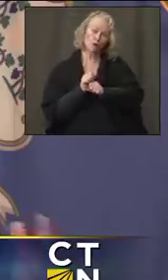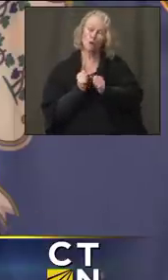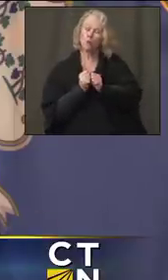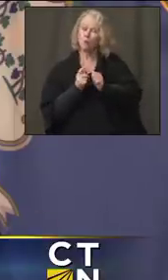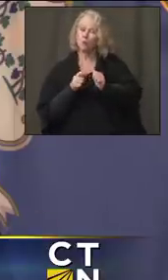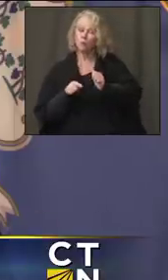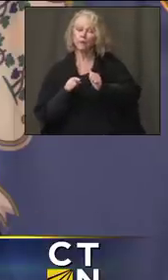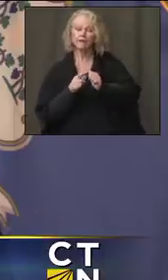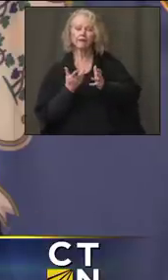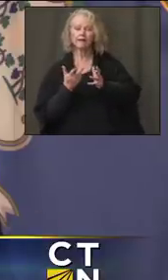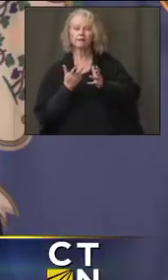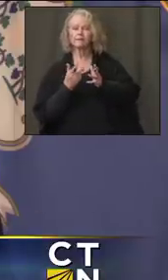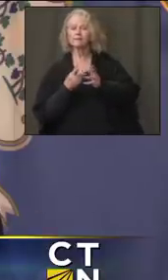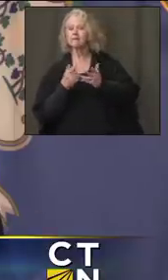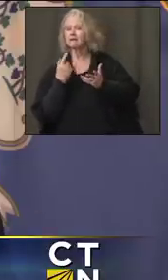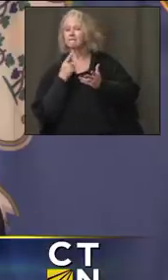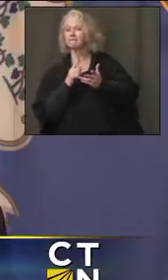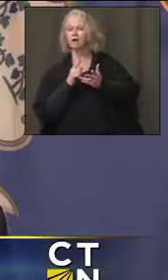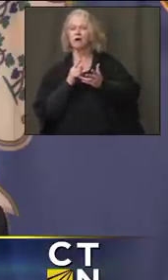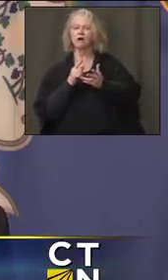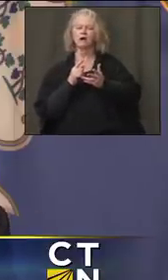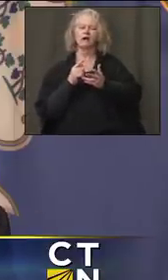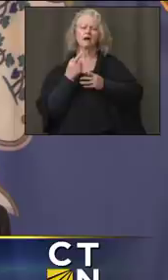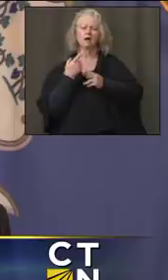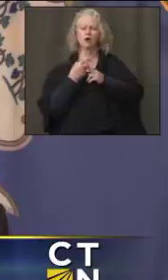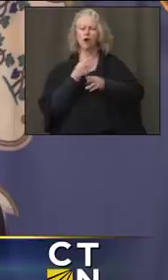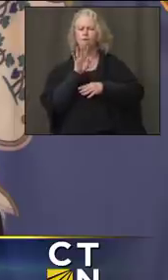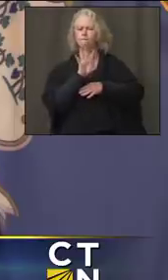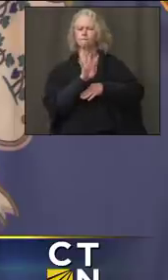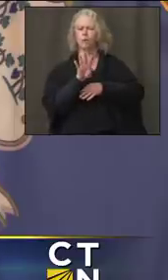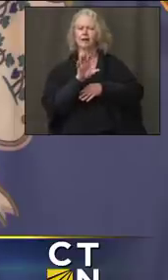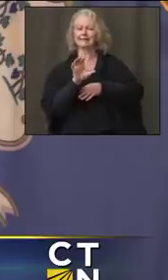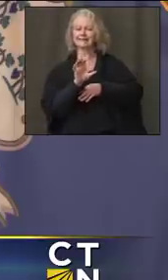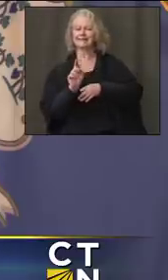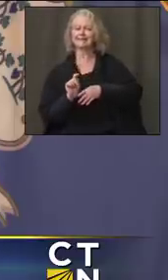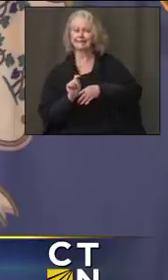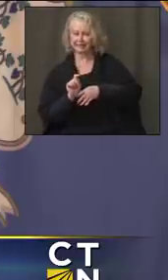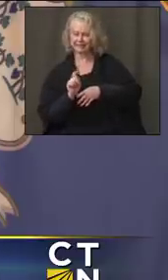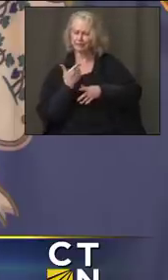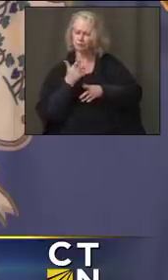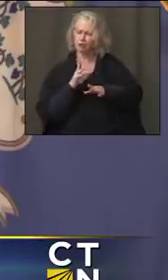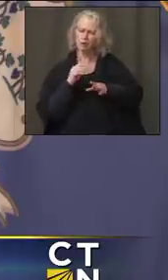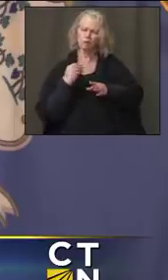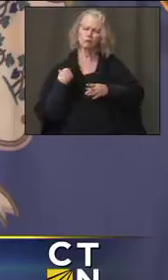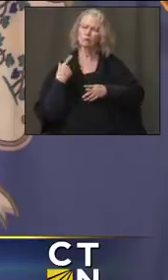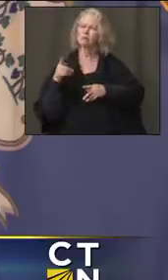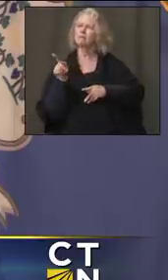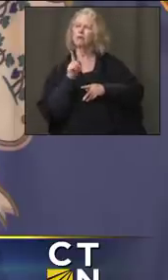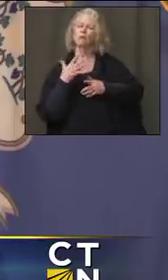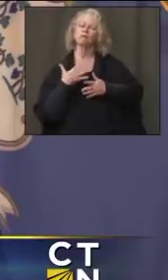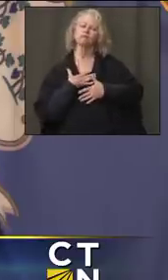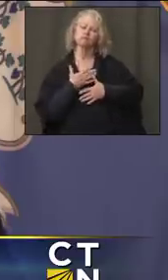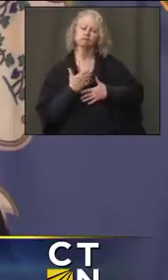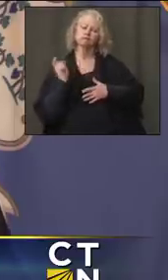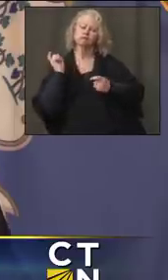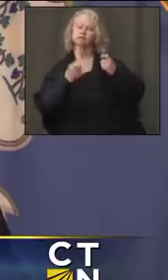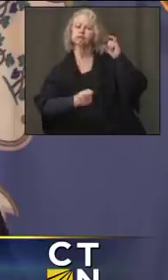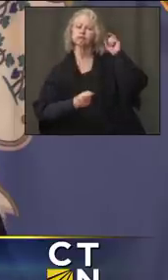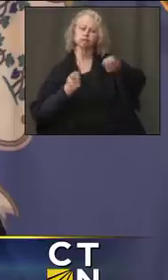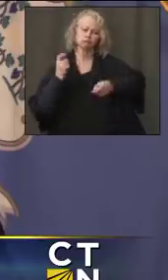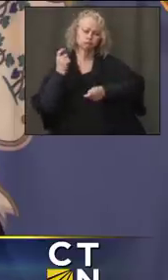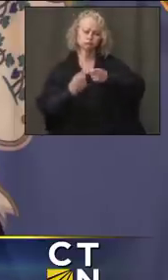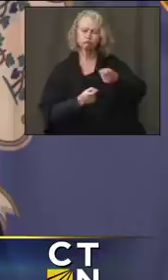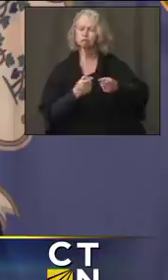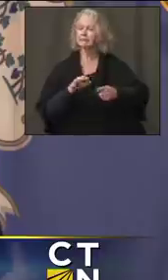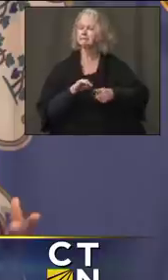them in terms of 4CT or philanthropic group, providing contributions to the not-for-profits, private contributions, especially in the area